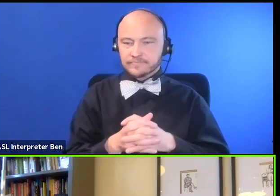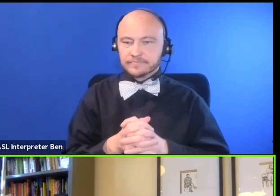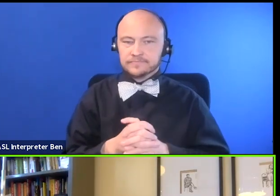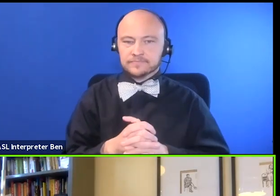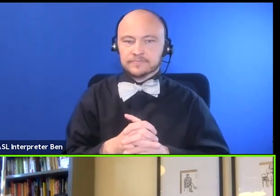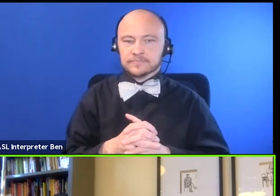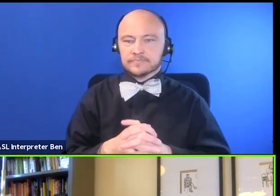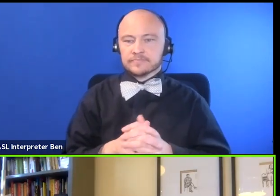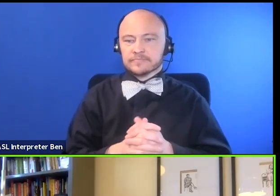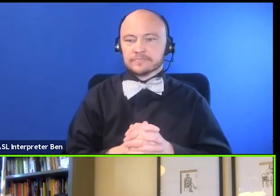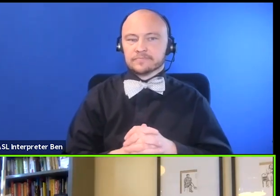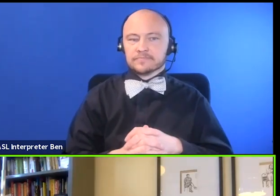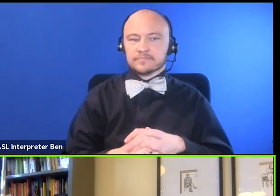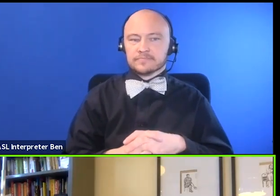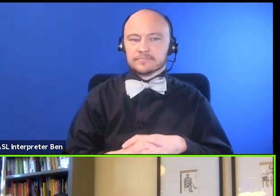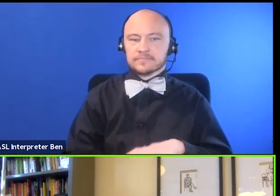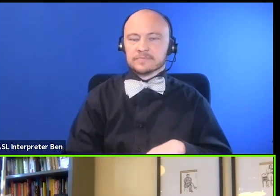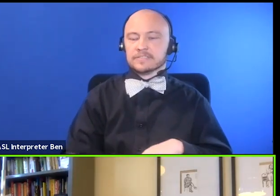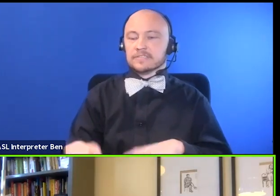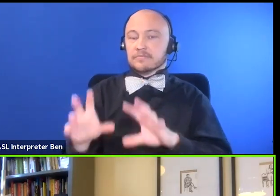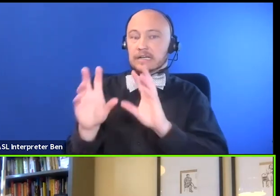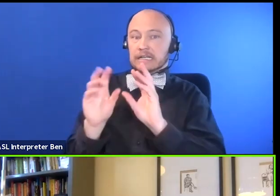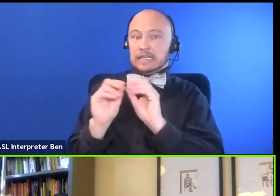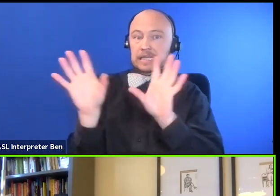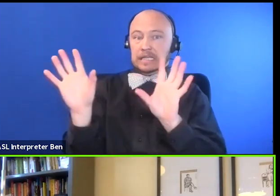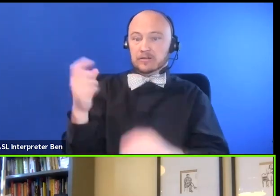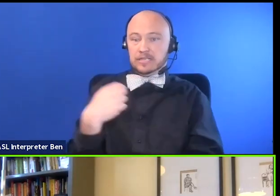Well, Crystal, clearly